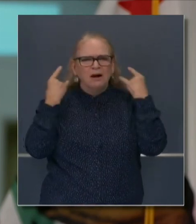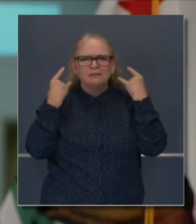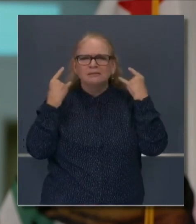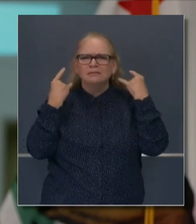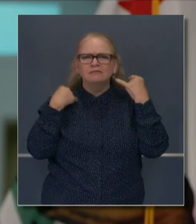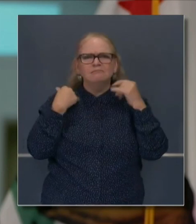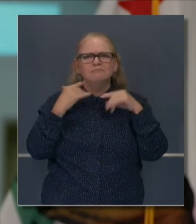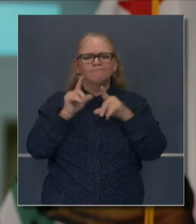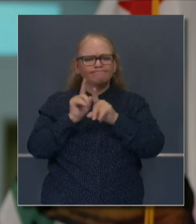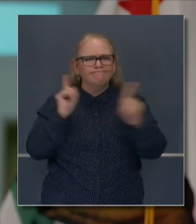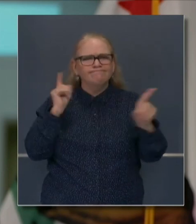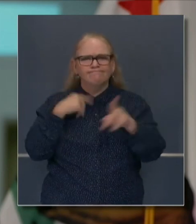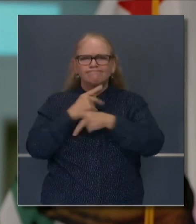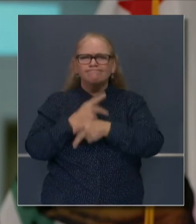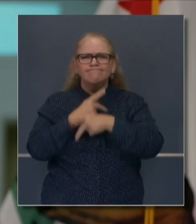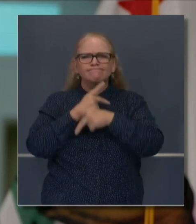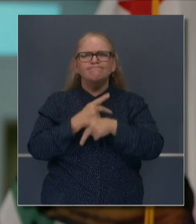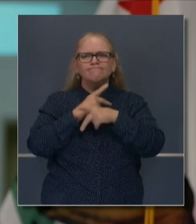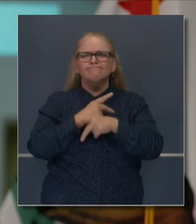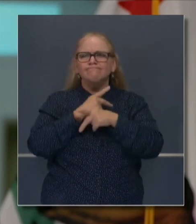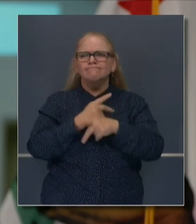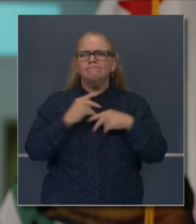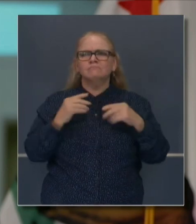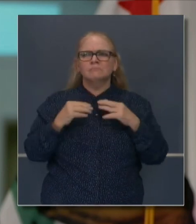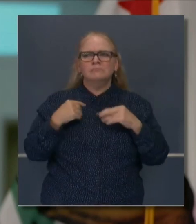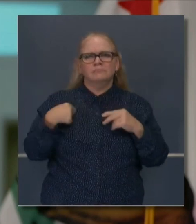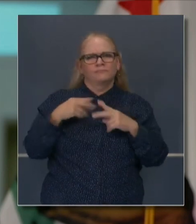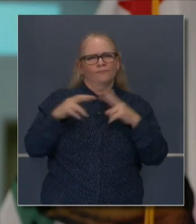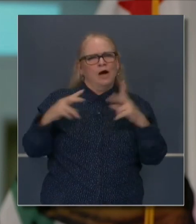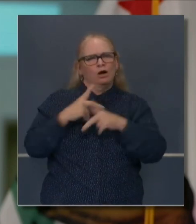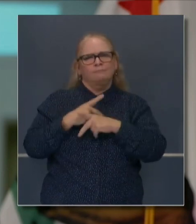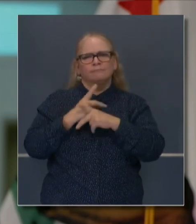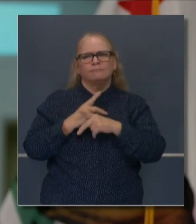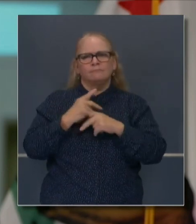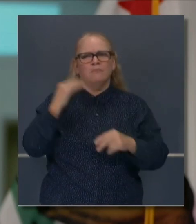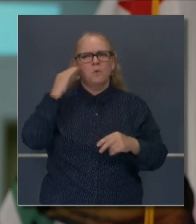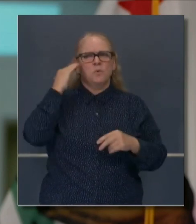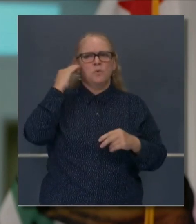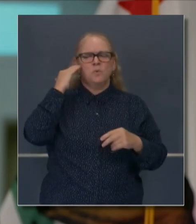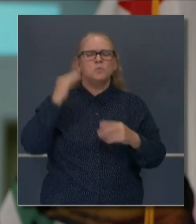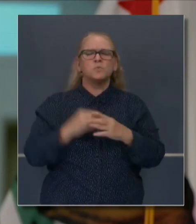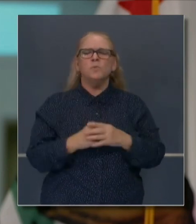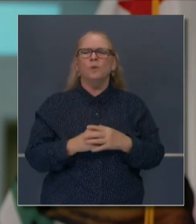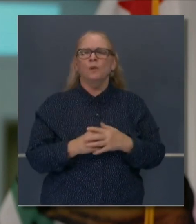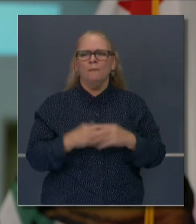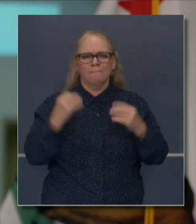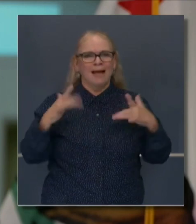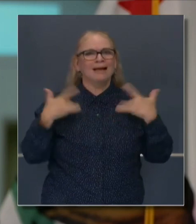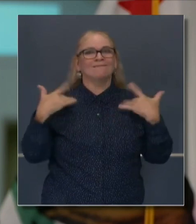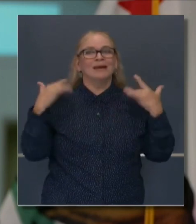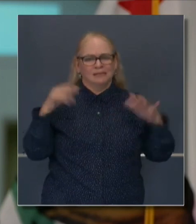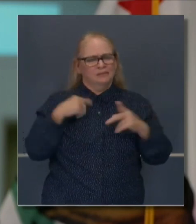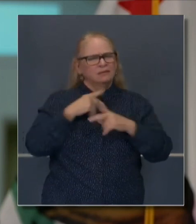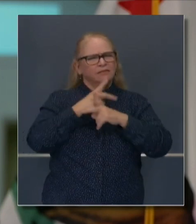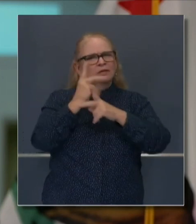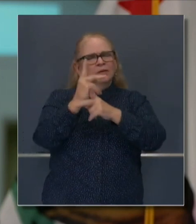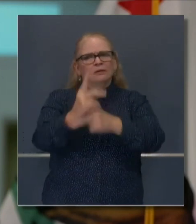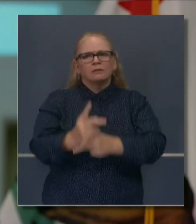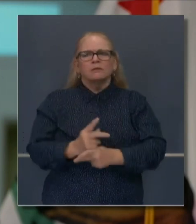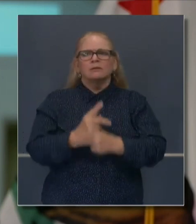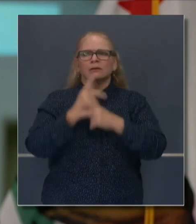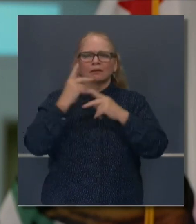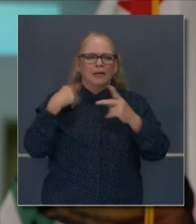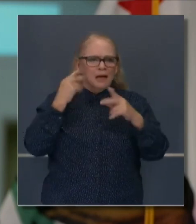to issues of highly vulnerable events in communities, be it visiting prisons